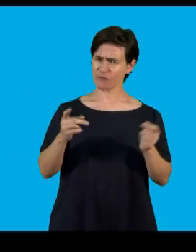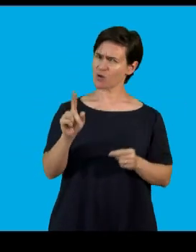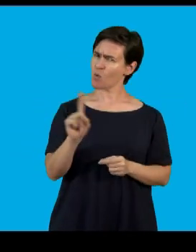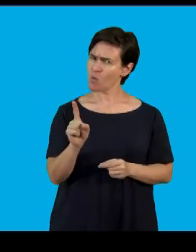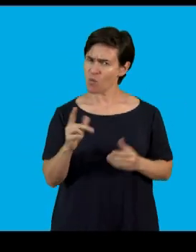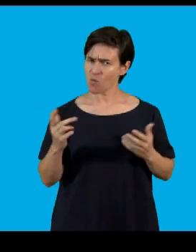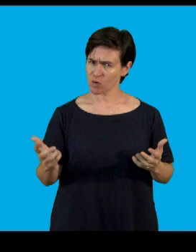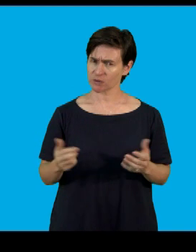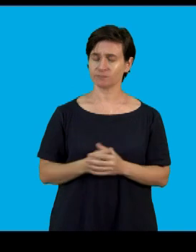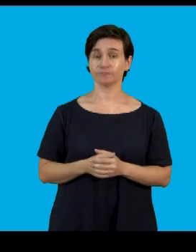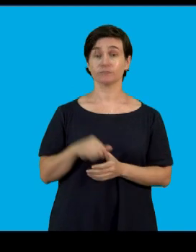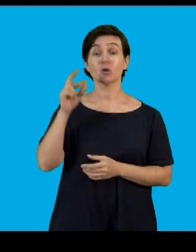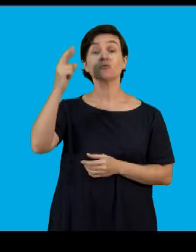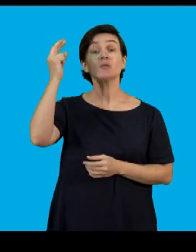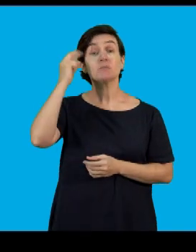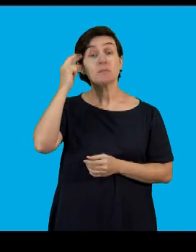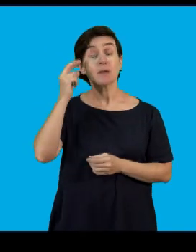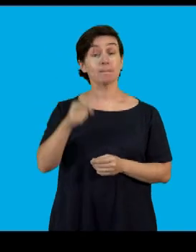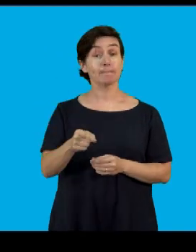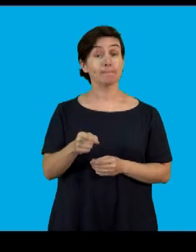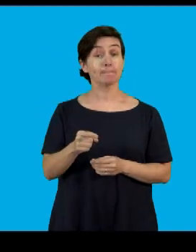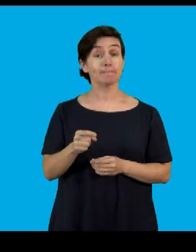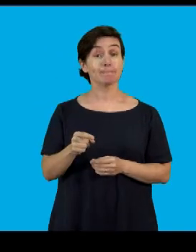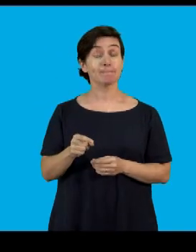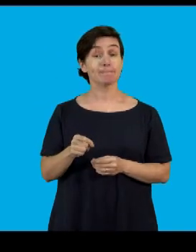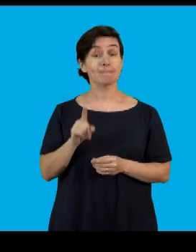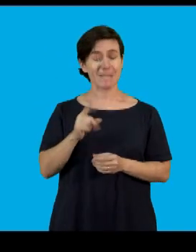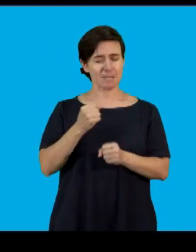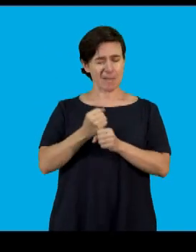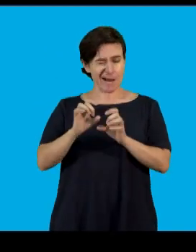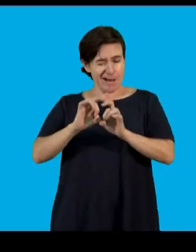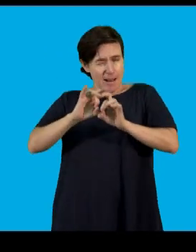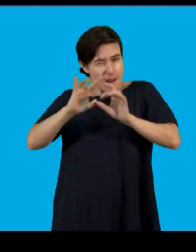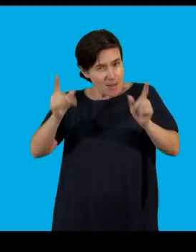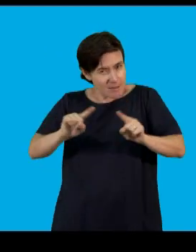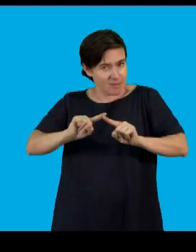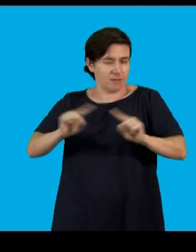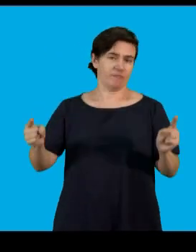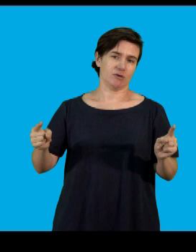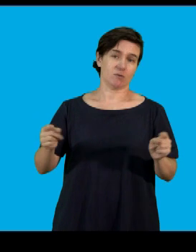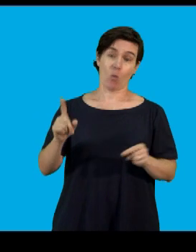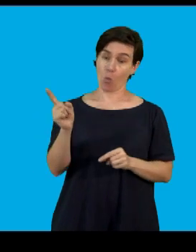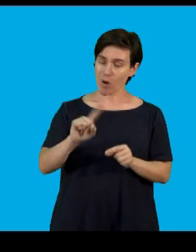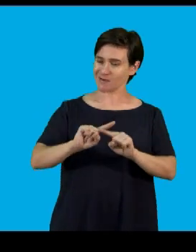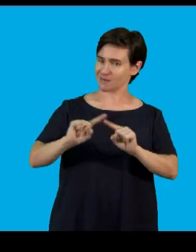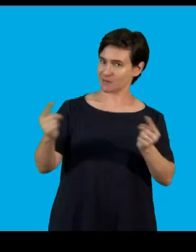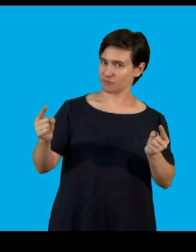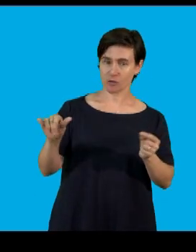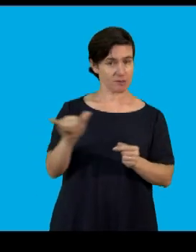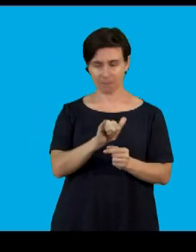need to differentiate. Remember, the distinction must be clear, but they don't have to link. All